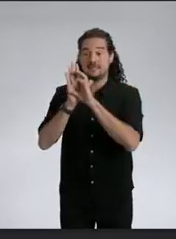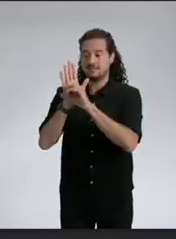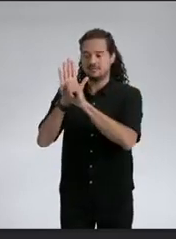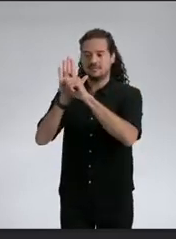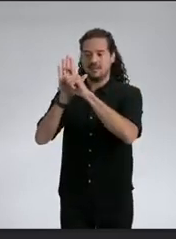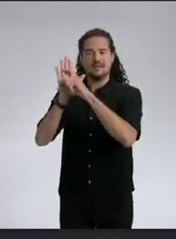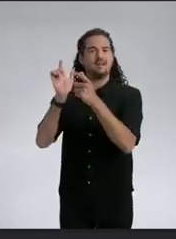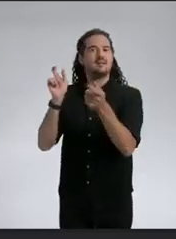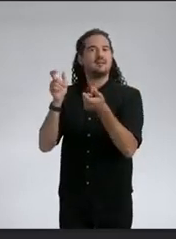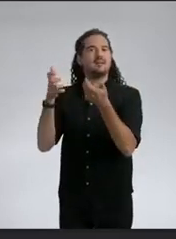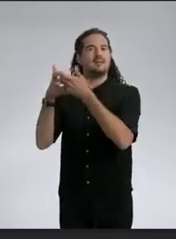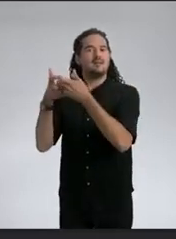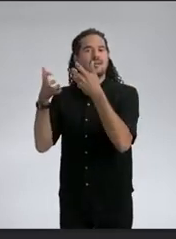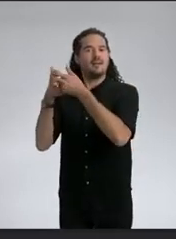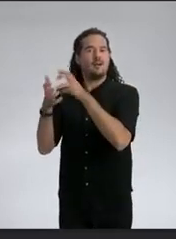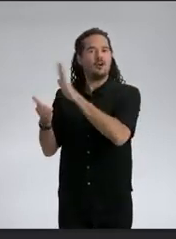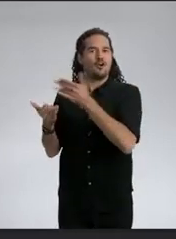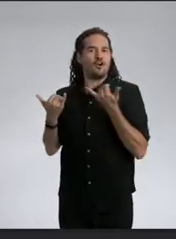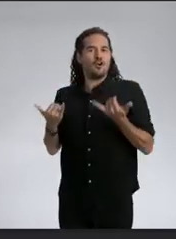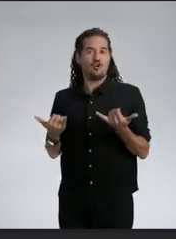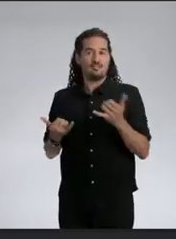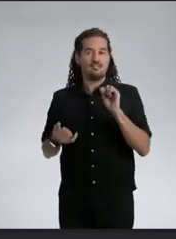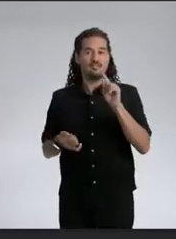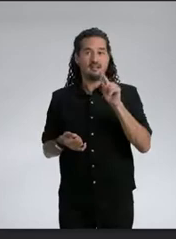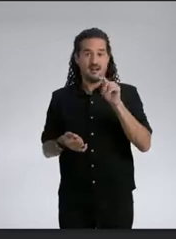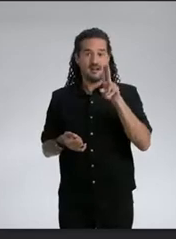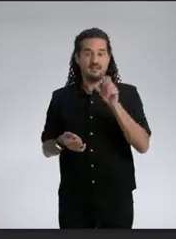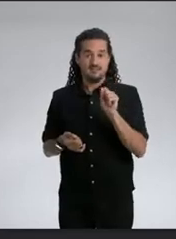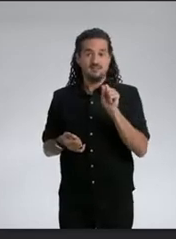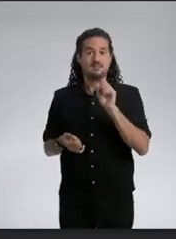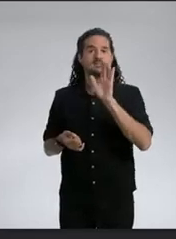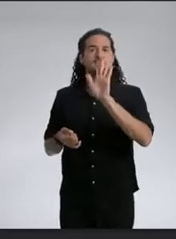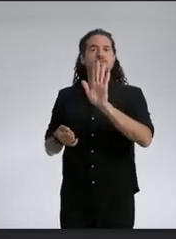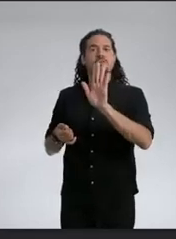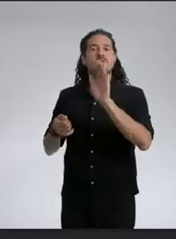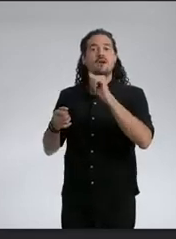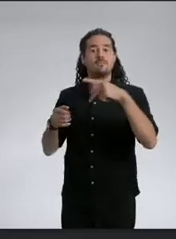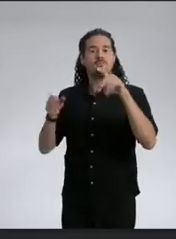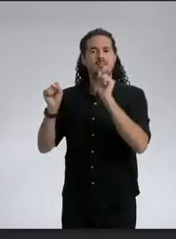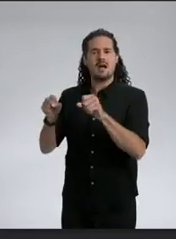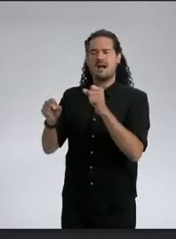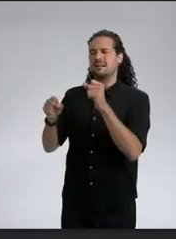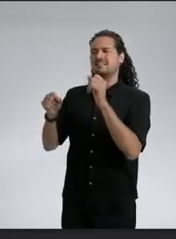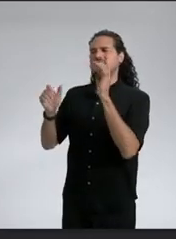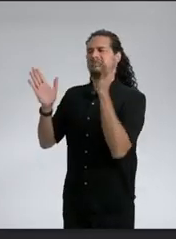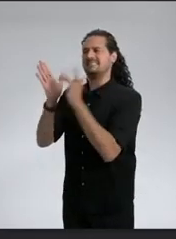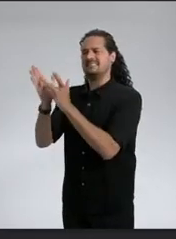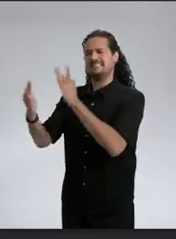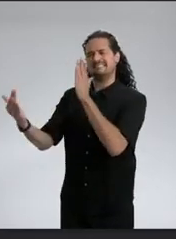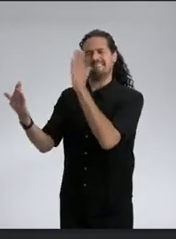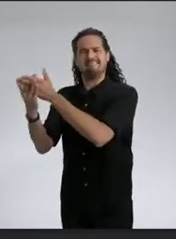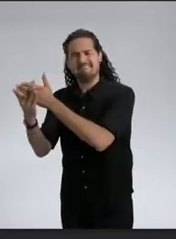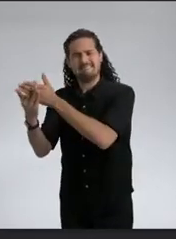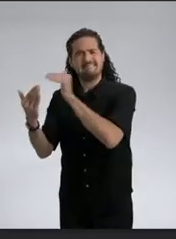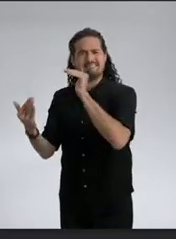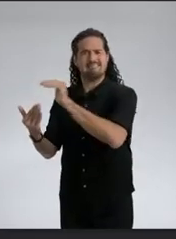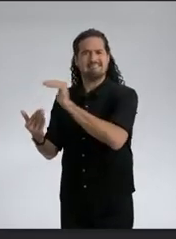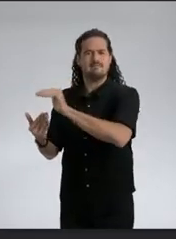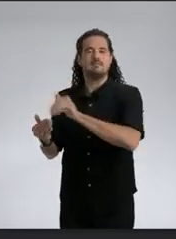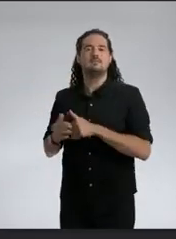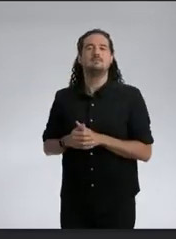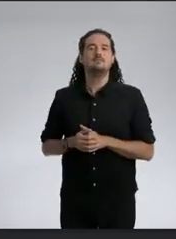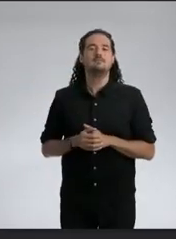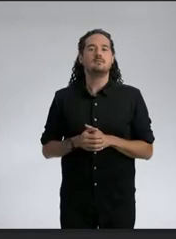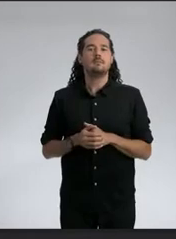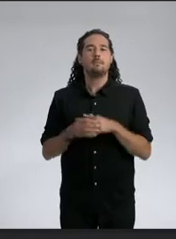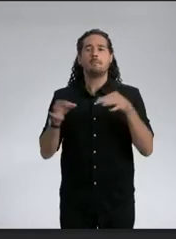system. Your app can even provide users the ability to break through for urgent communications. We're providing users with more control and